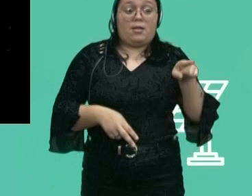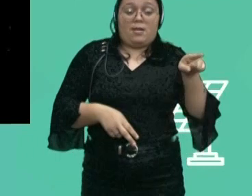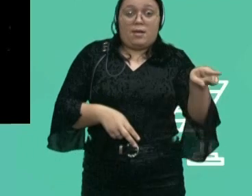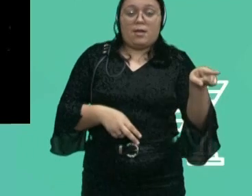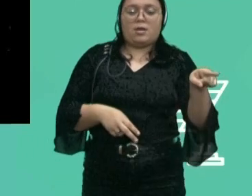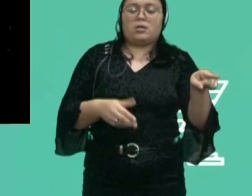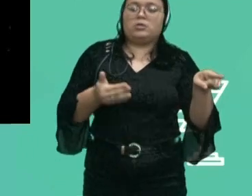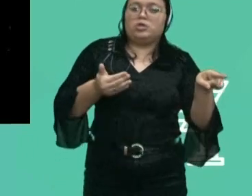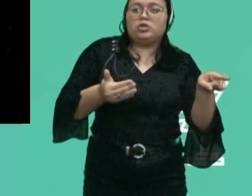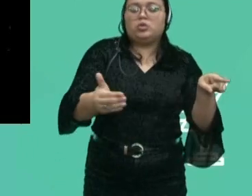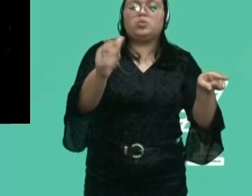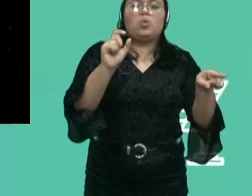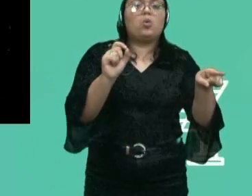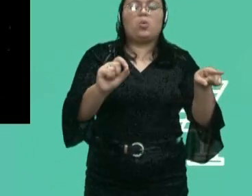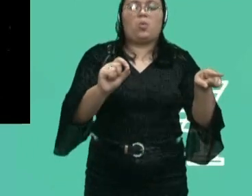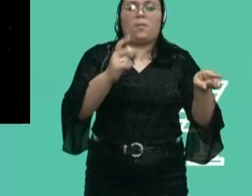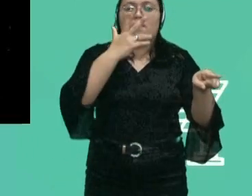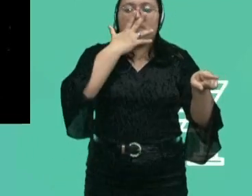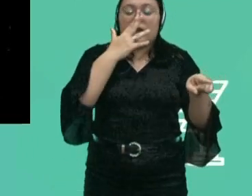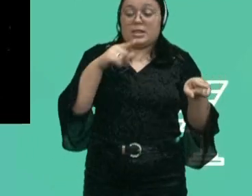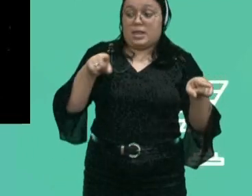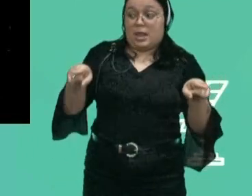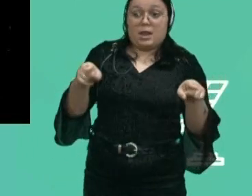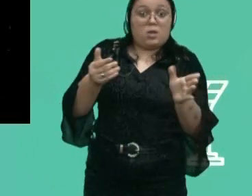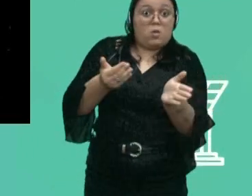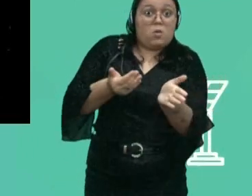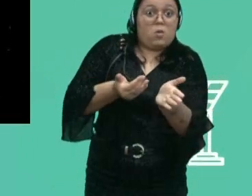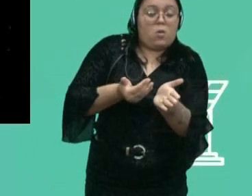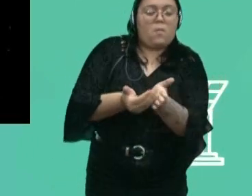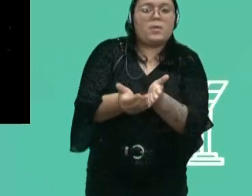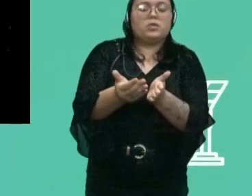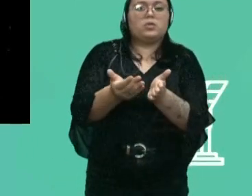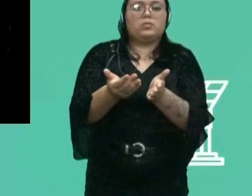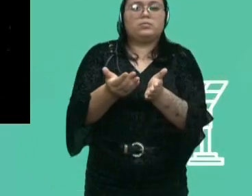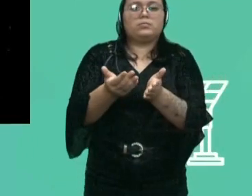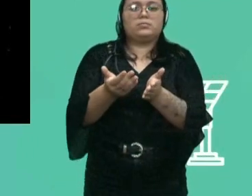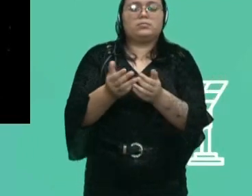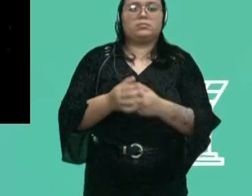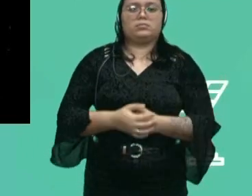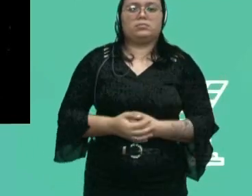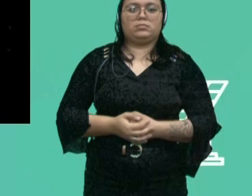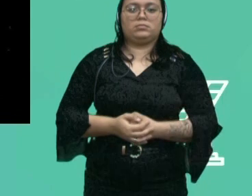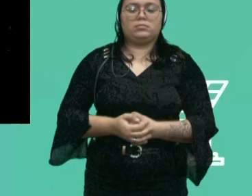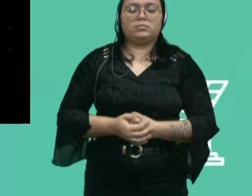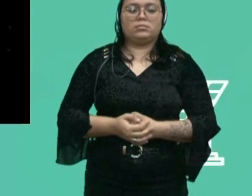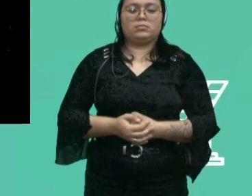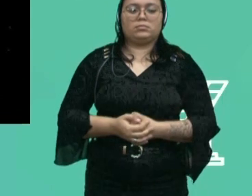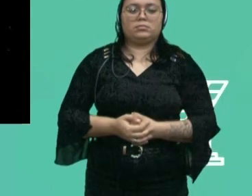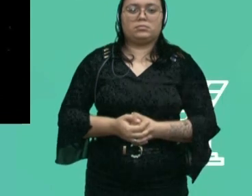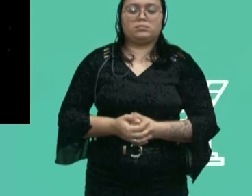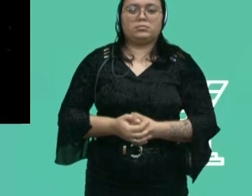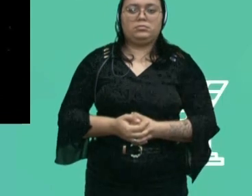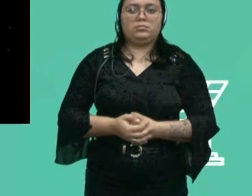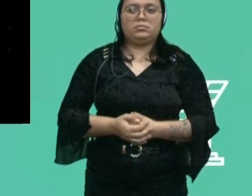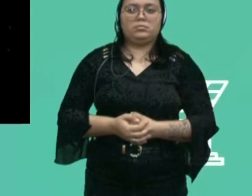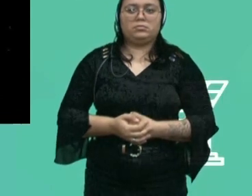moonshot from over half a century ago. So these are bold, ambitious targets. So hydrogen was the first.